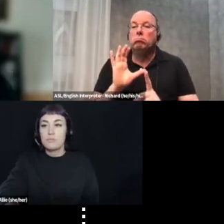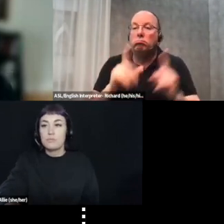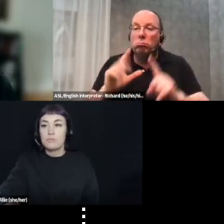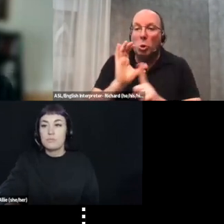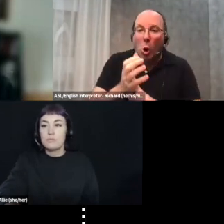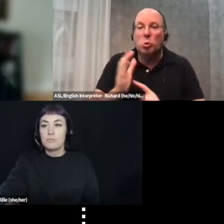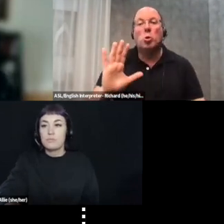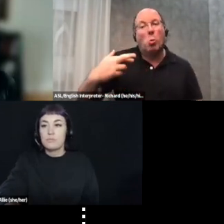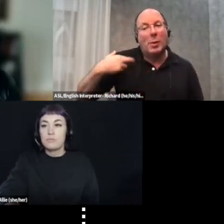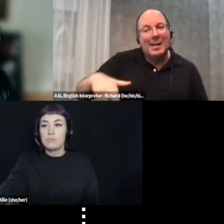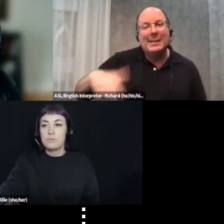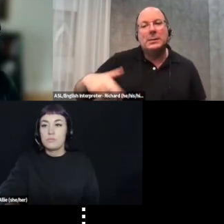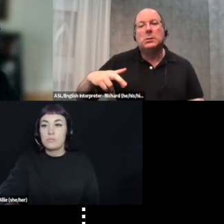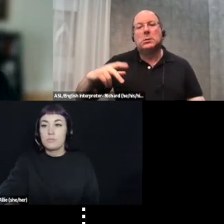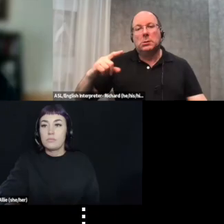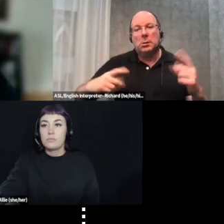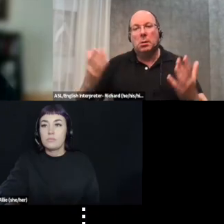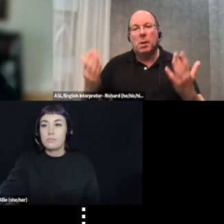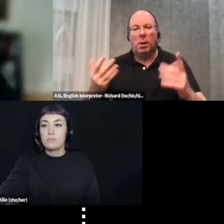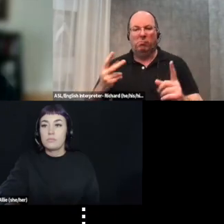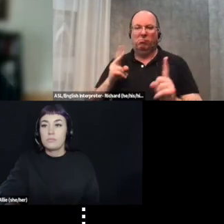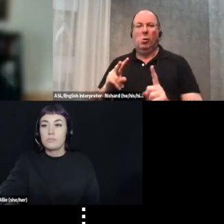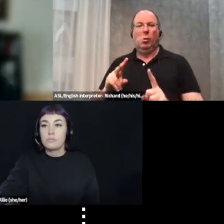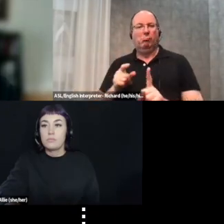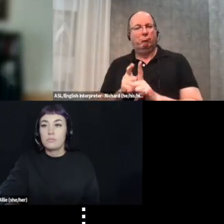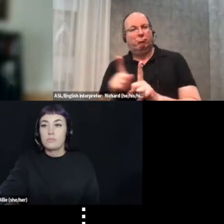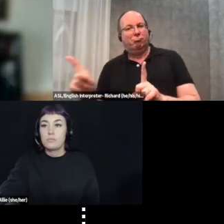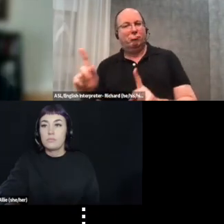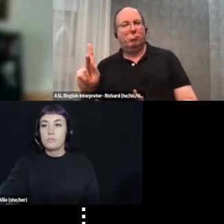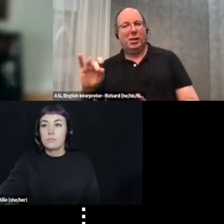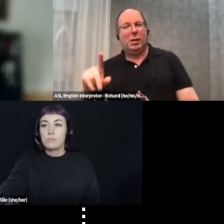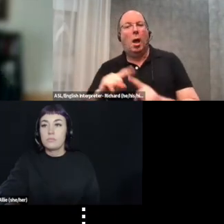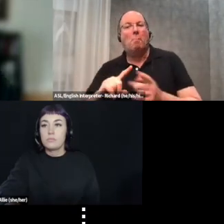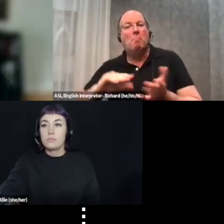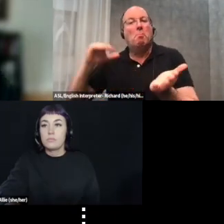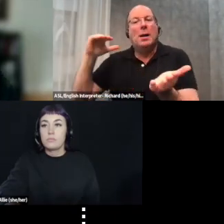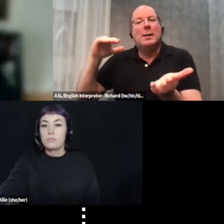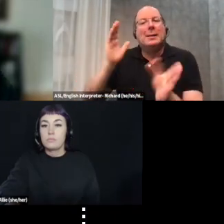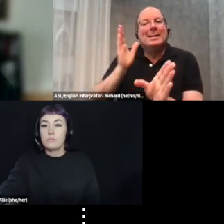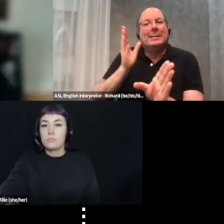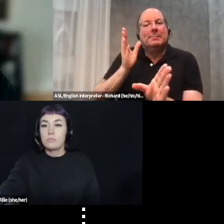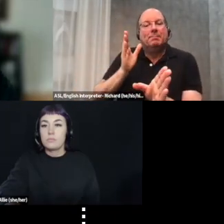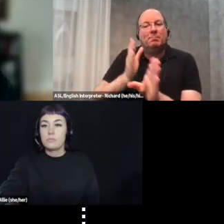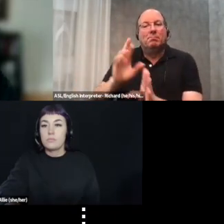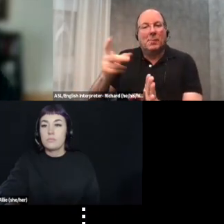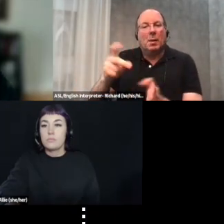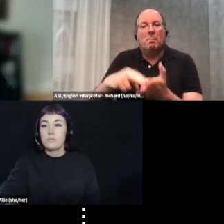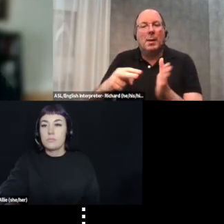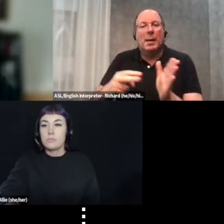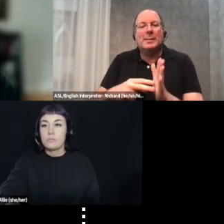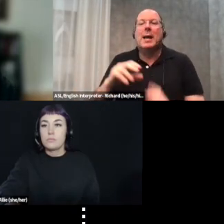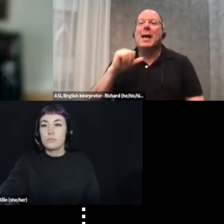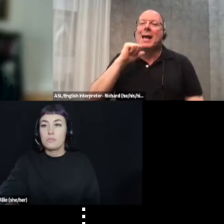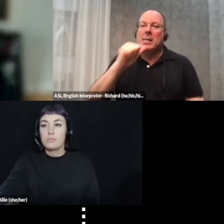religion, etc., different things may be kinky. But the clinical definition of kink is non-conventional